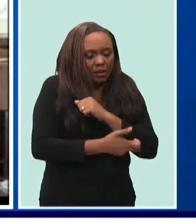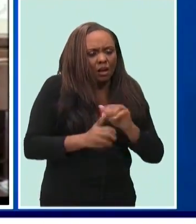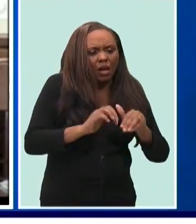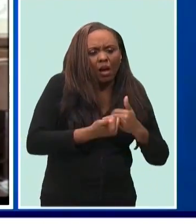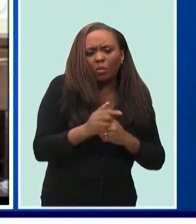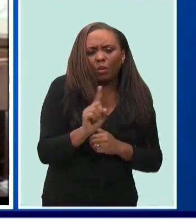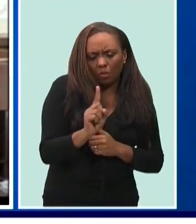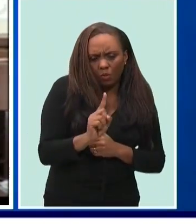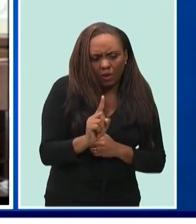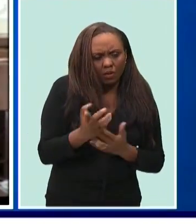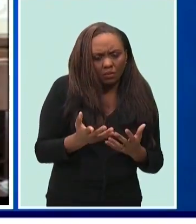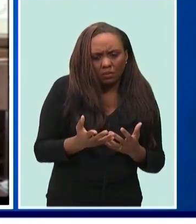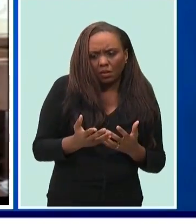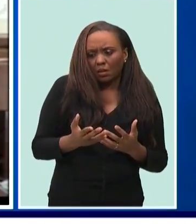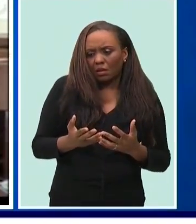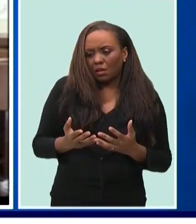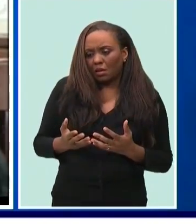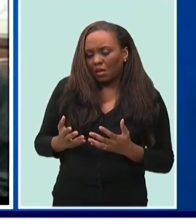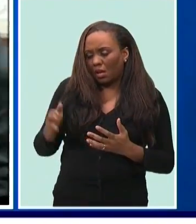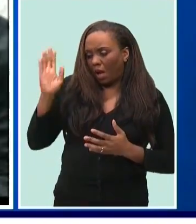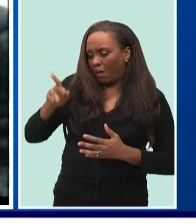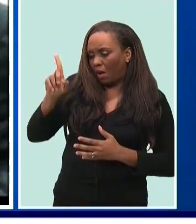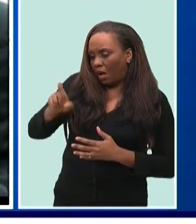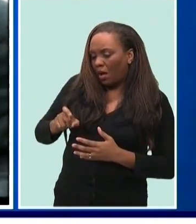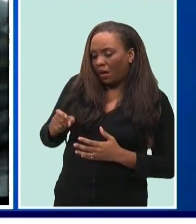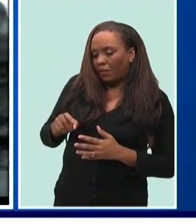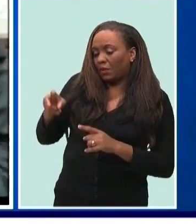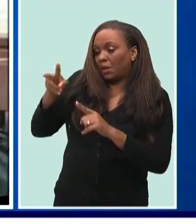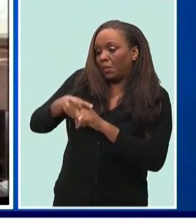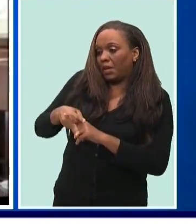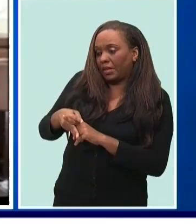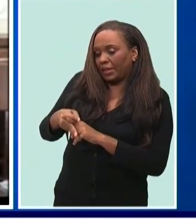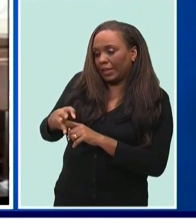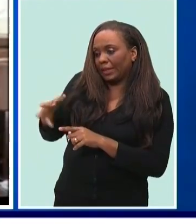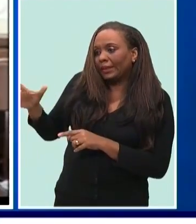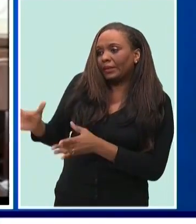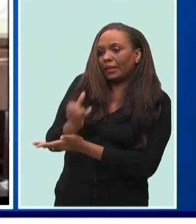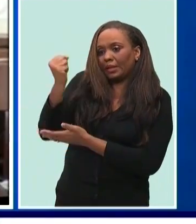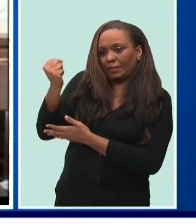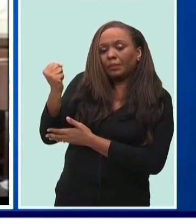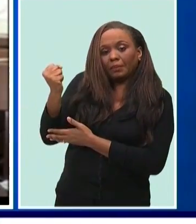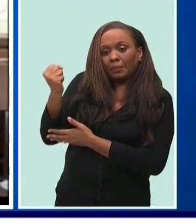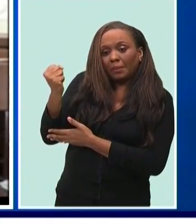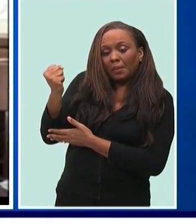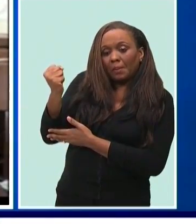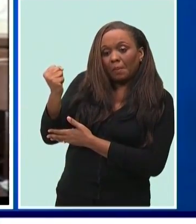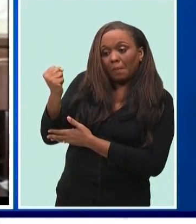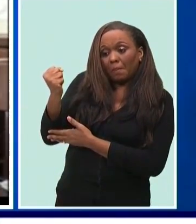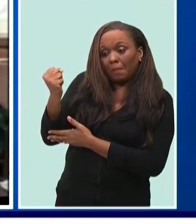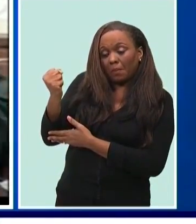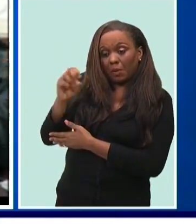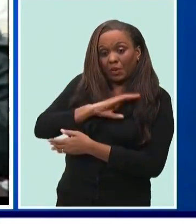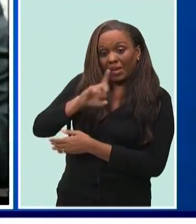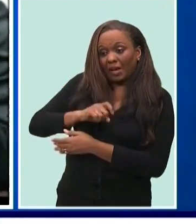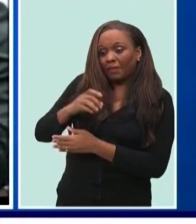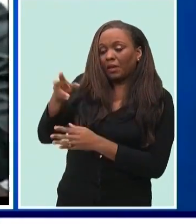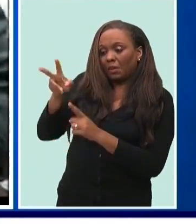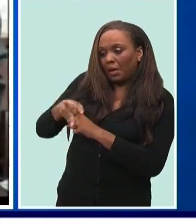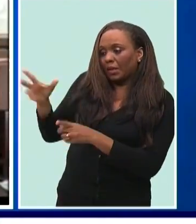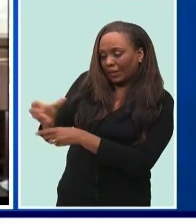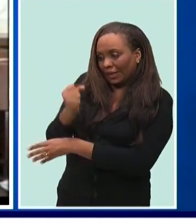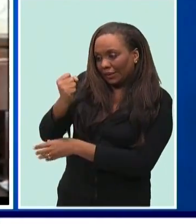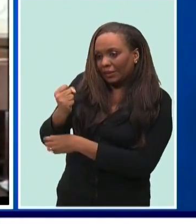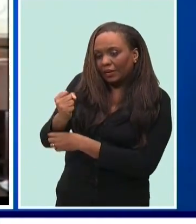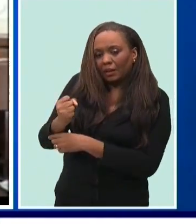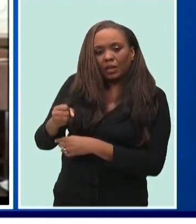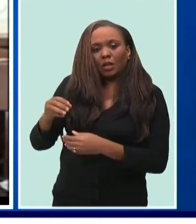The prosecutor will have to apply for a confiscation order. The prosecution must give the defense no less than